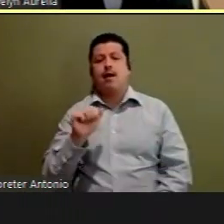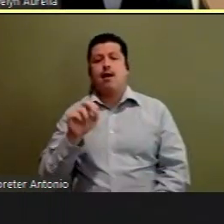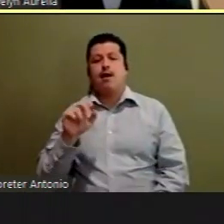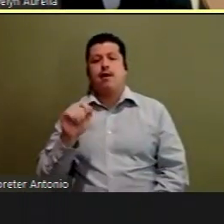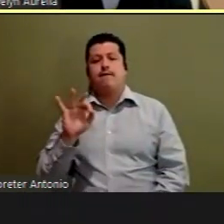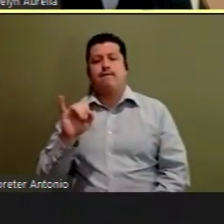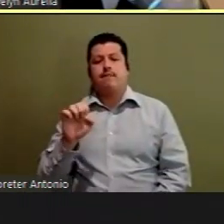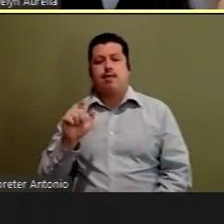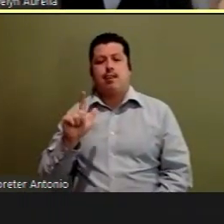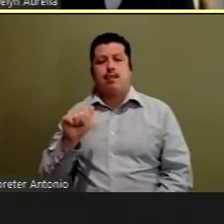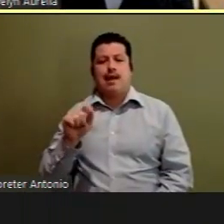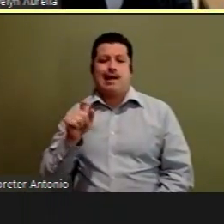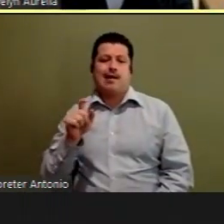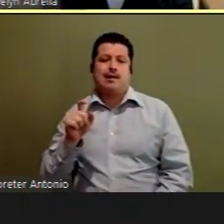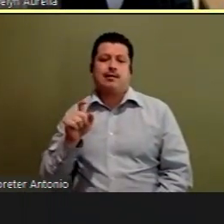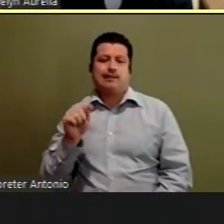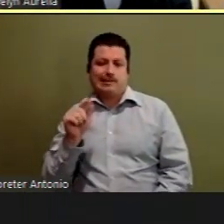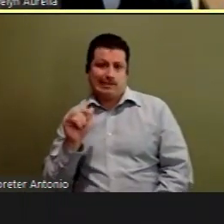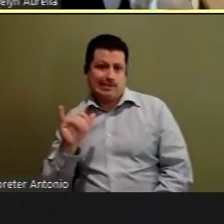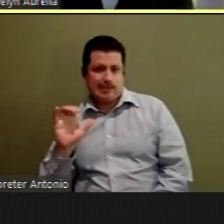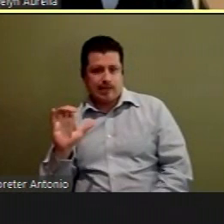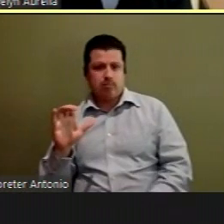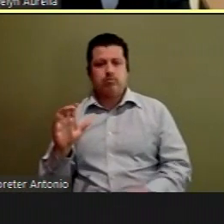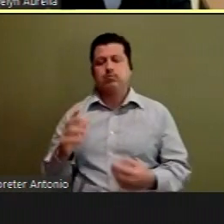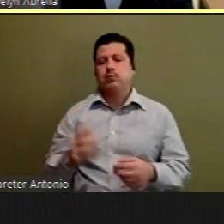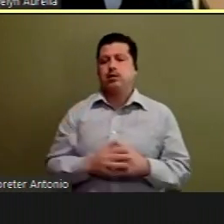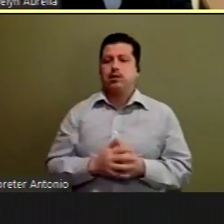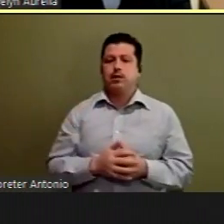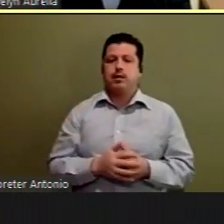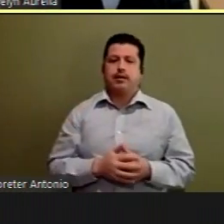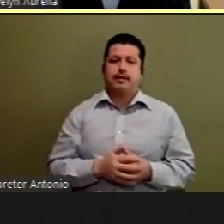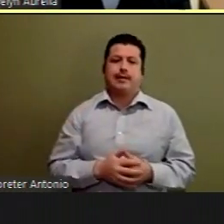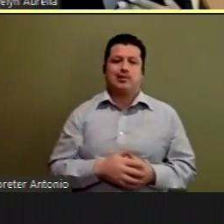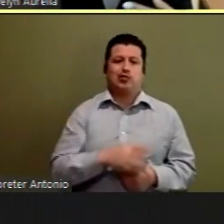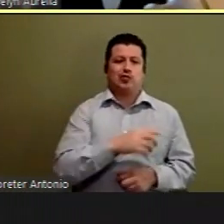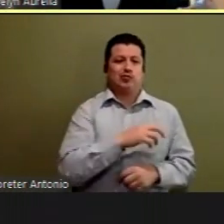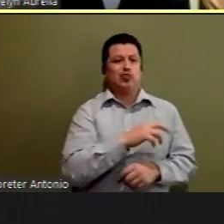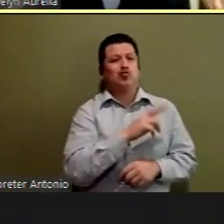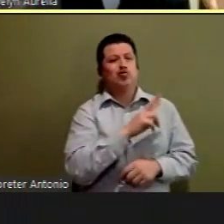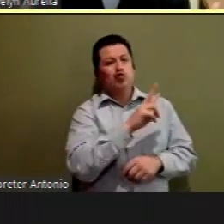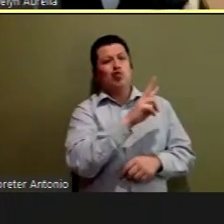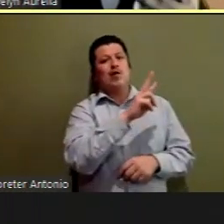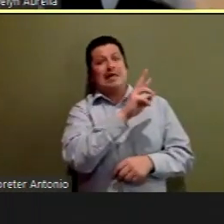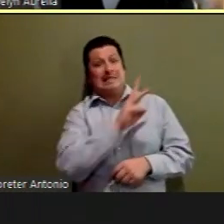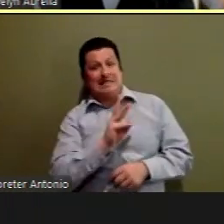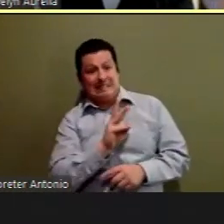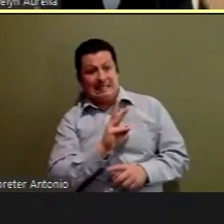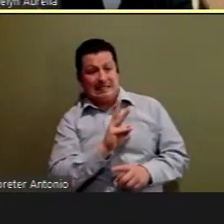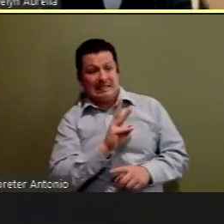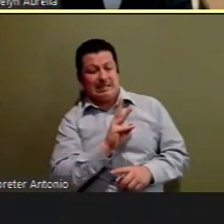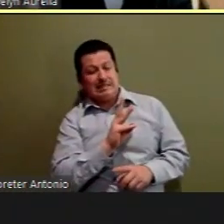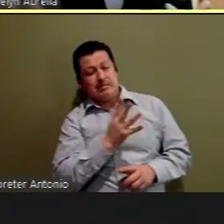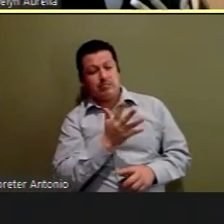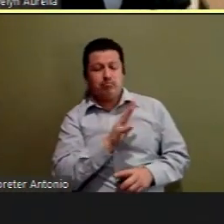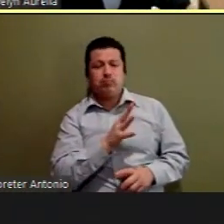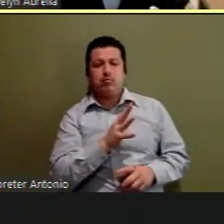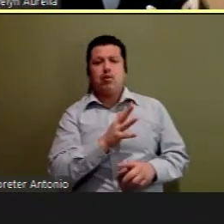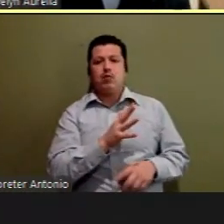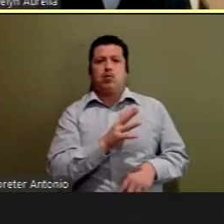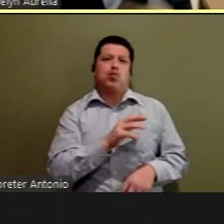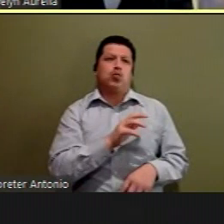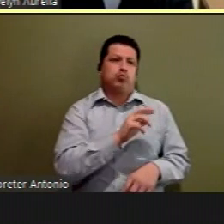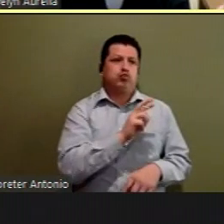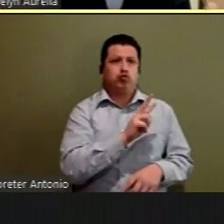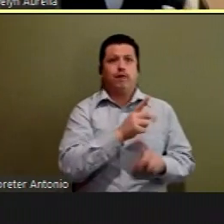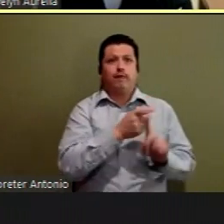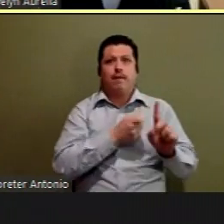to be hospitalized is about 2 in 6 compared to Pfizer and Moderna out of a million. So every 2 out of a million